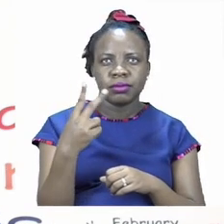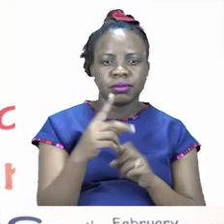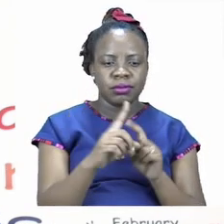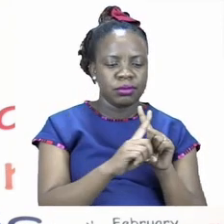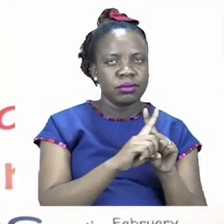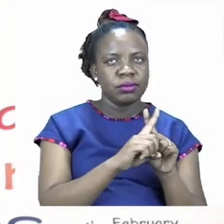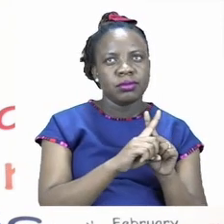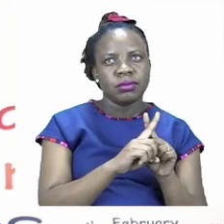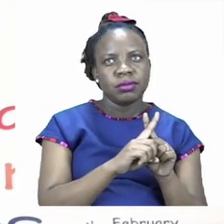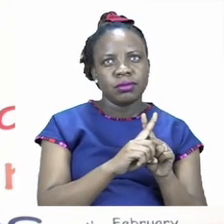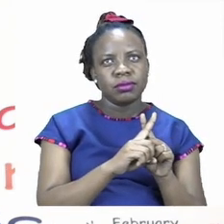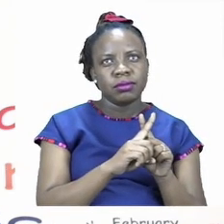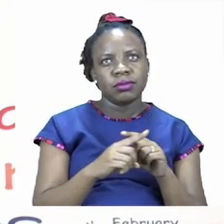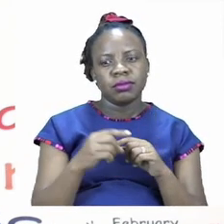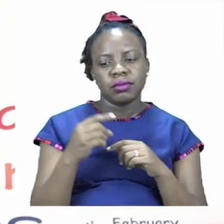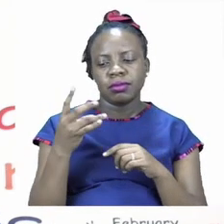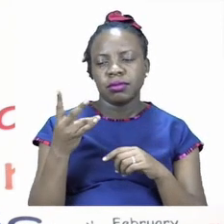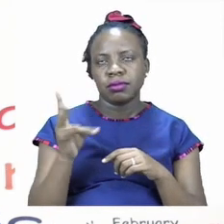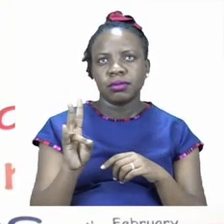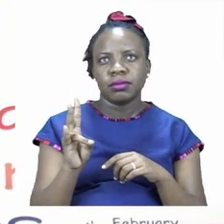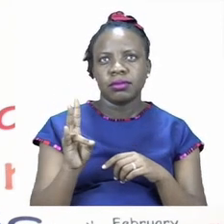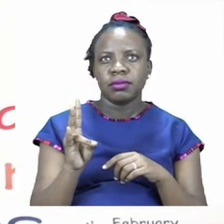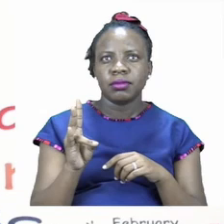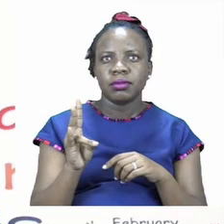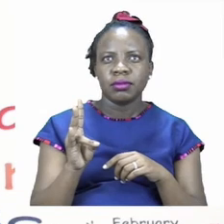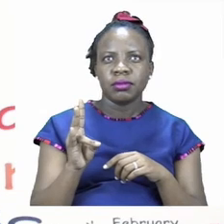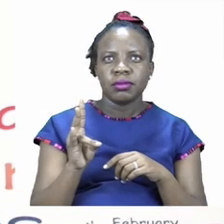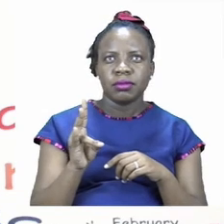32 times 7.